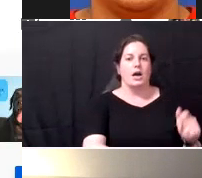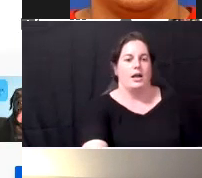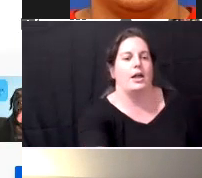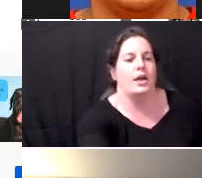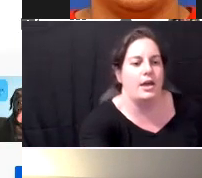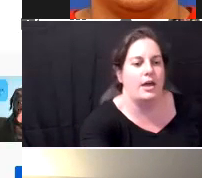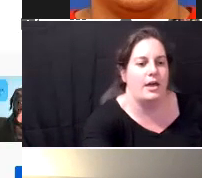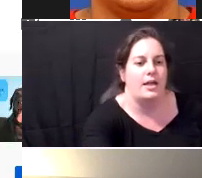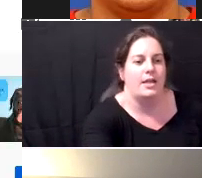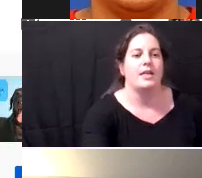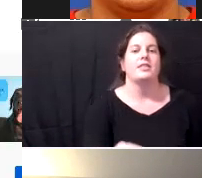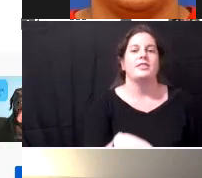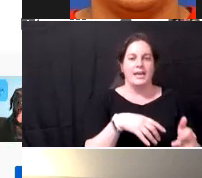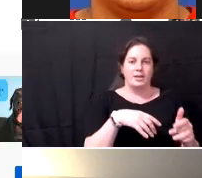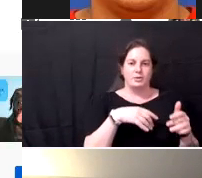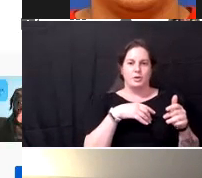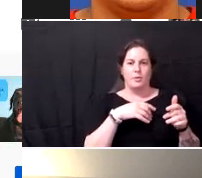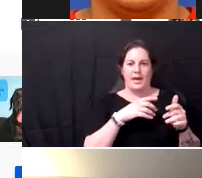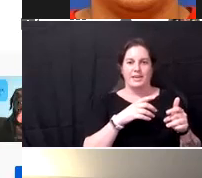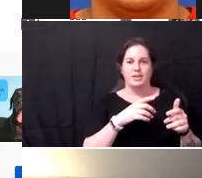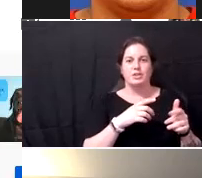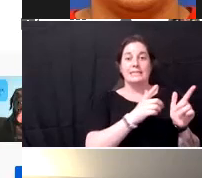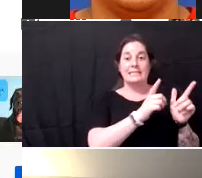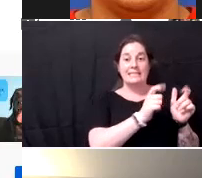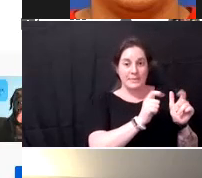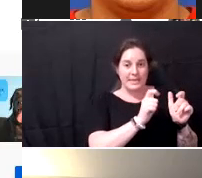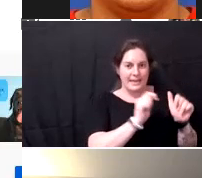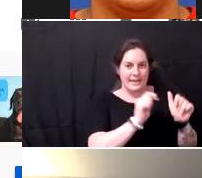Speed looks at how the distance is changing per unit of time.